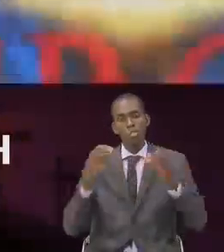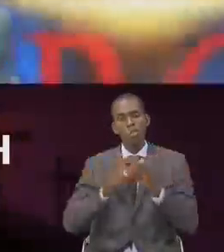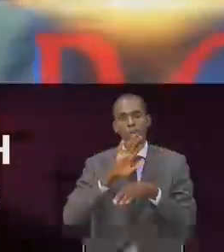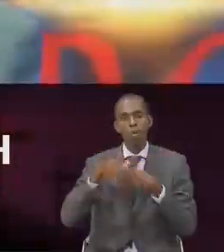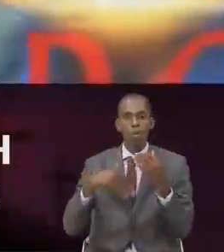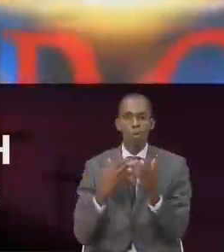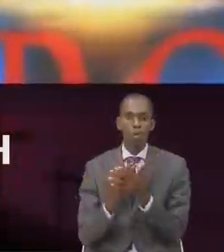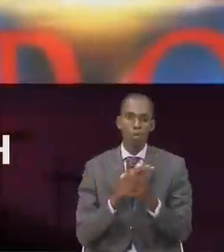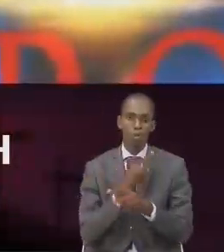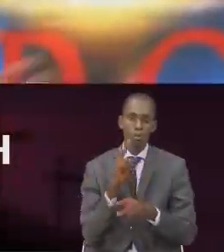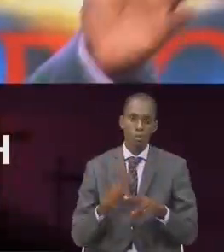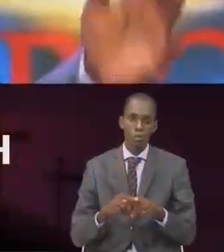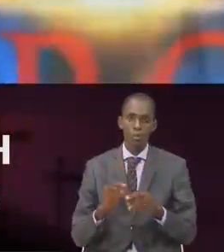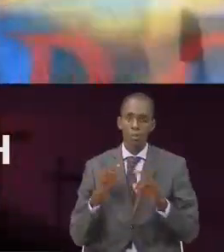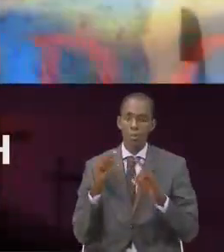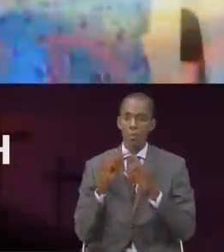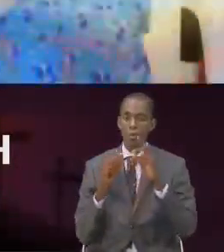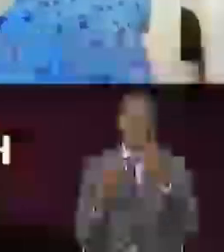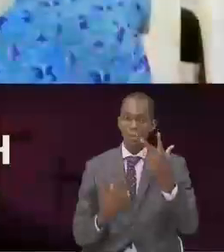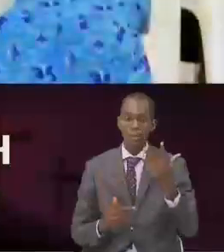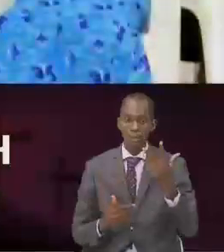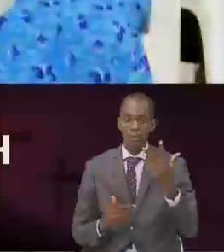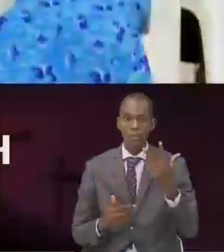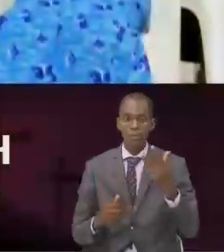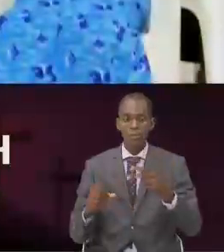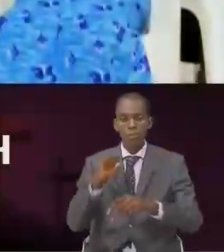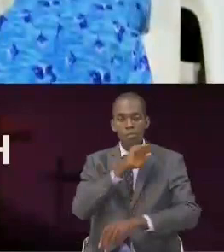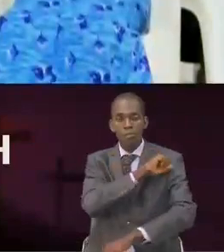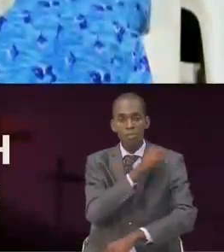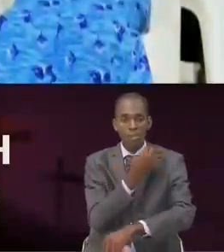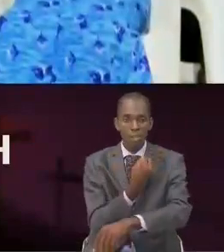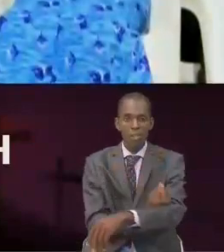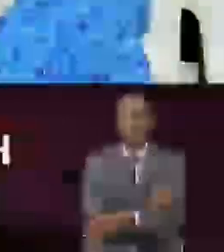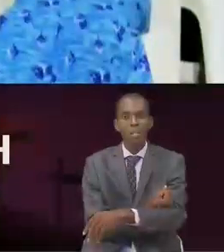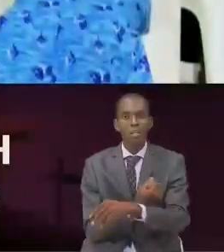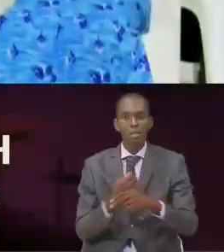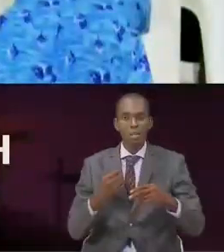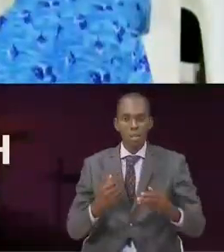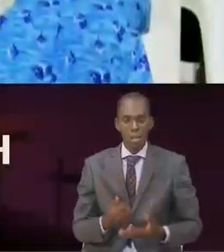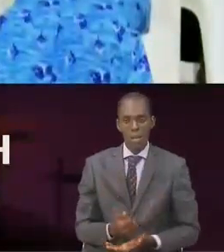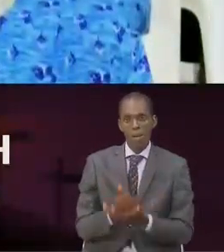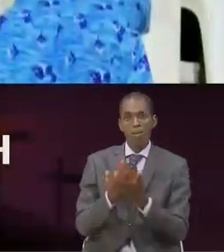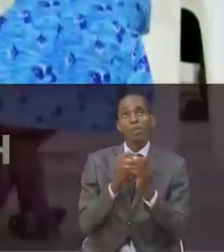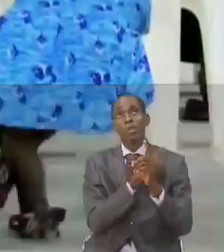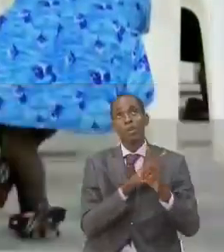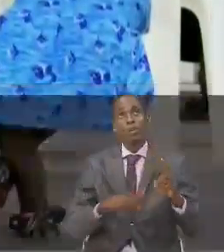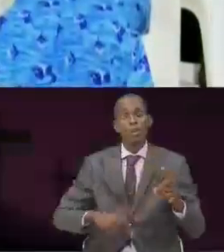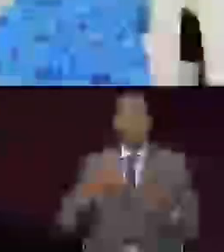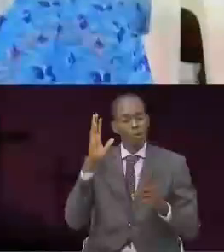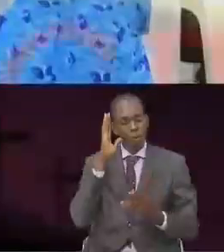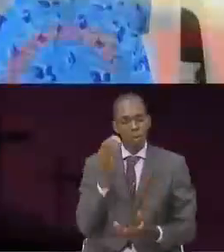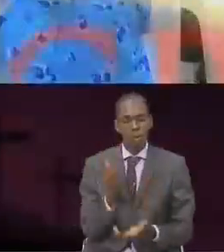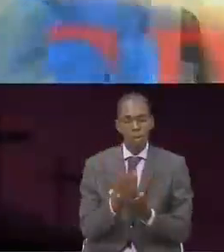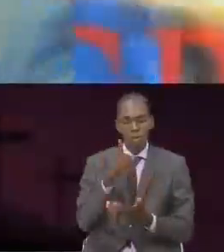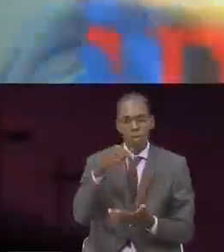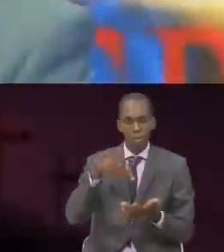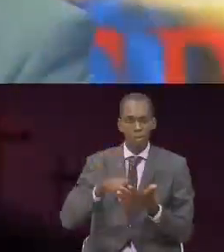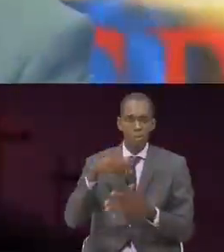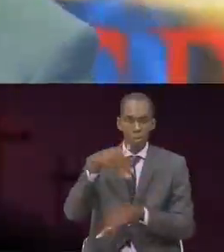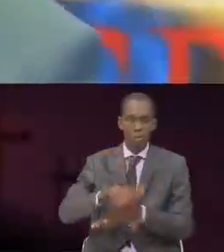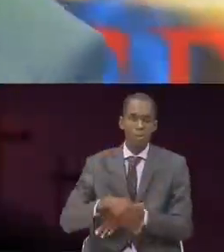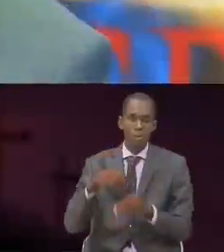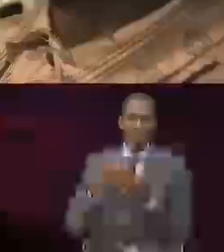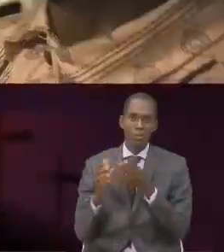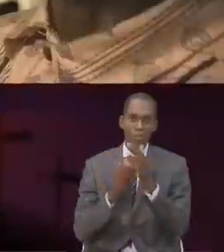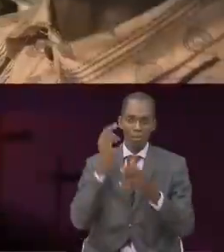the crucified in all nations. And then number three, supernatural help. The Lord will help